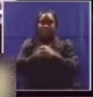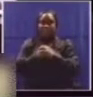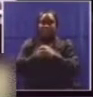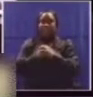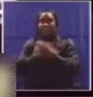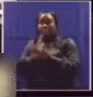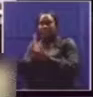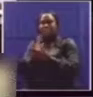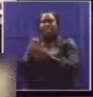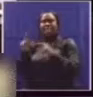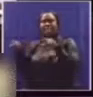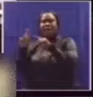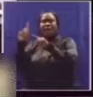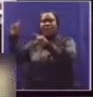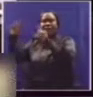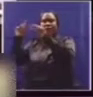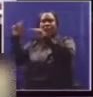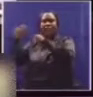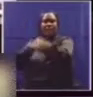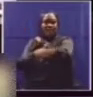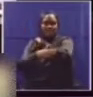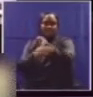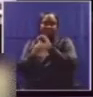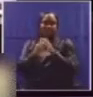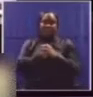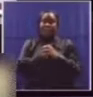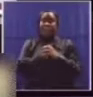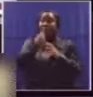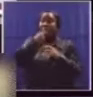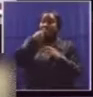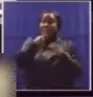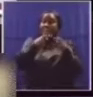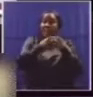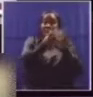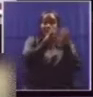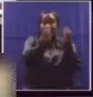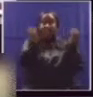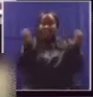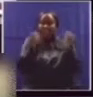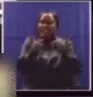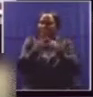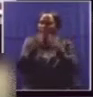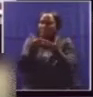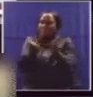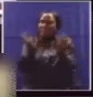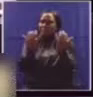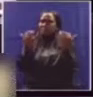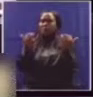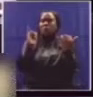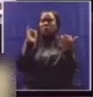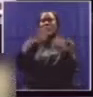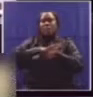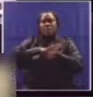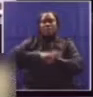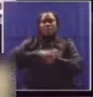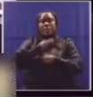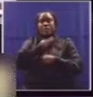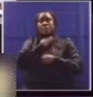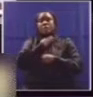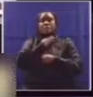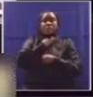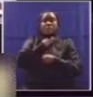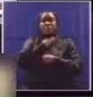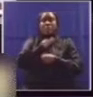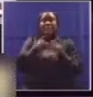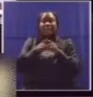totally unjust. Members of medical schemes, even in this very house, are under tremendous financial pressure, and employers are